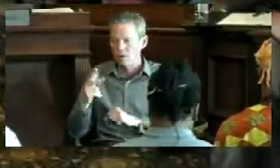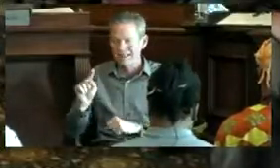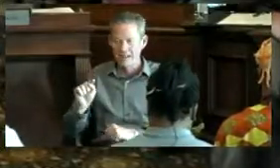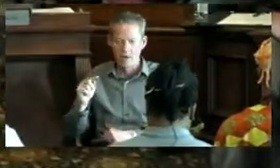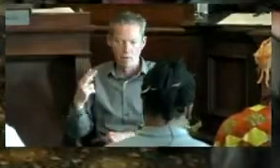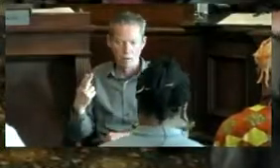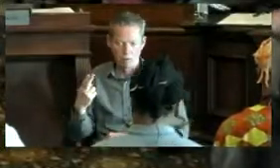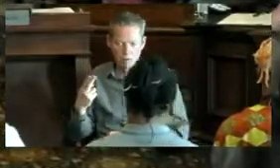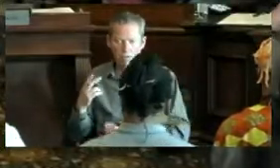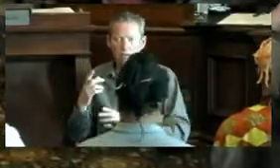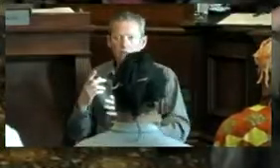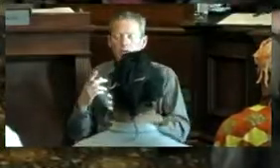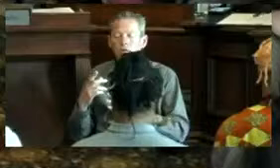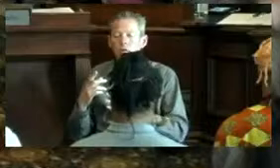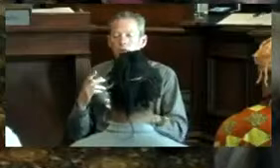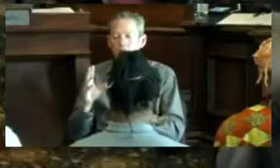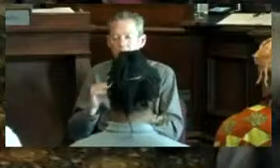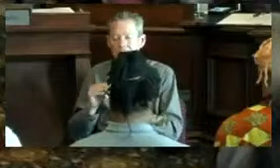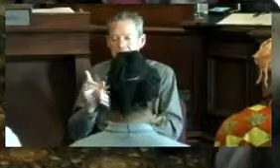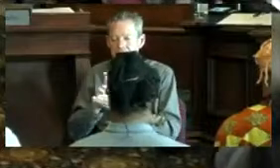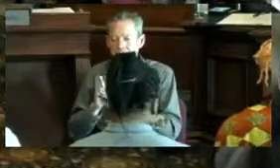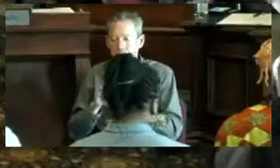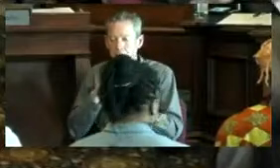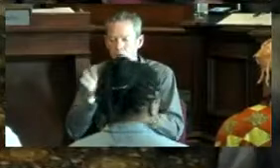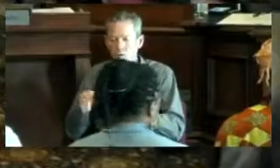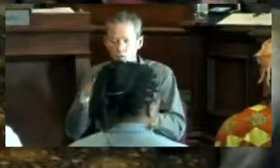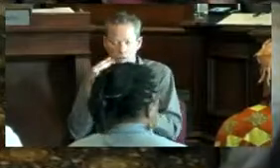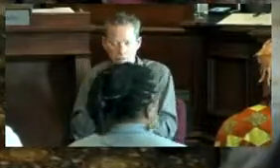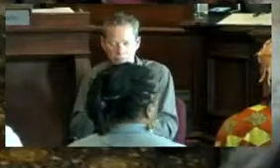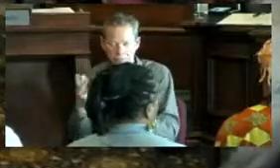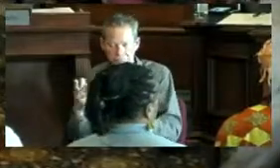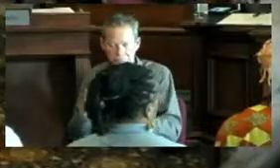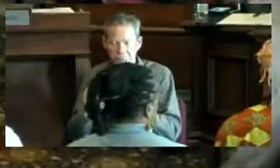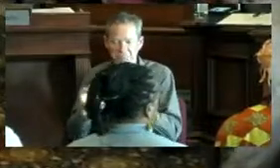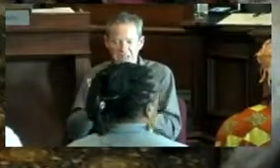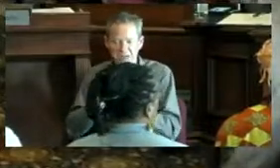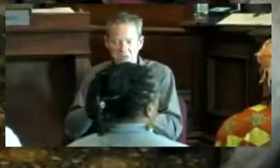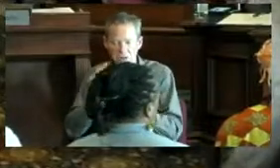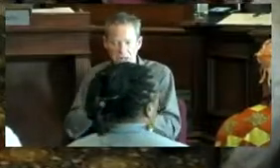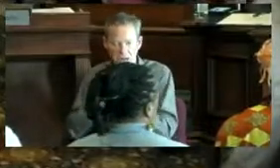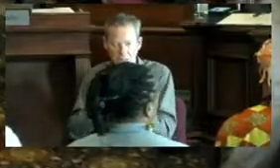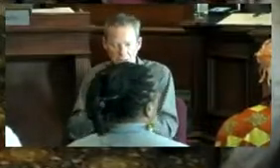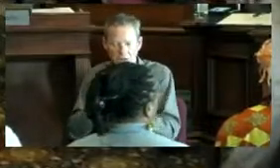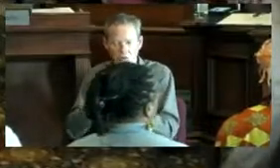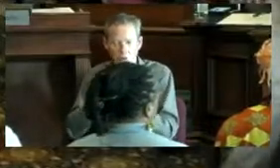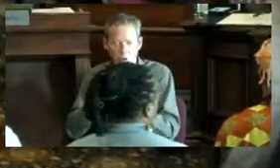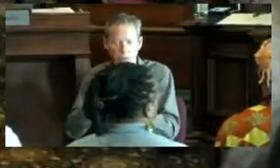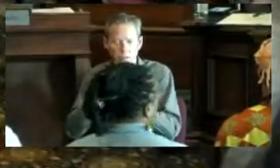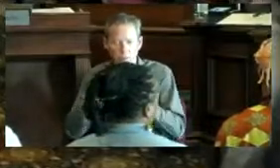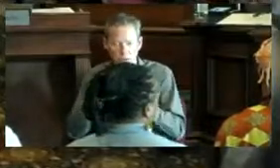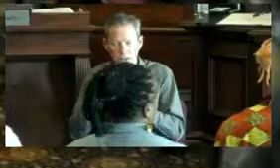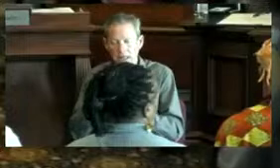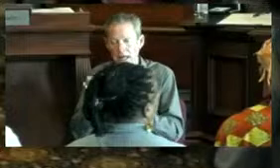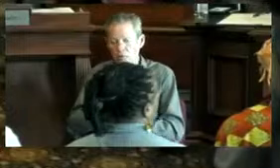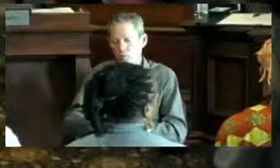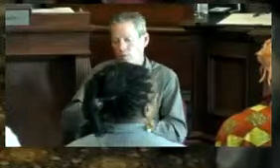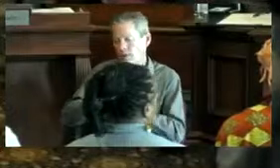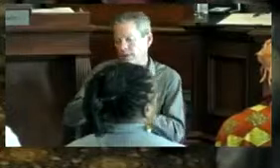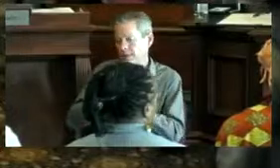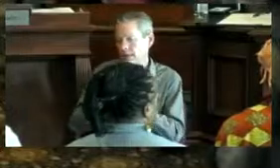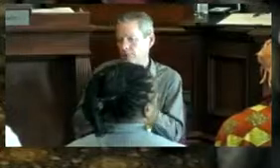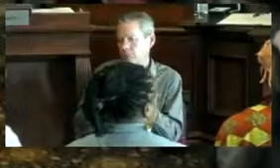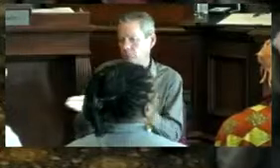halls designed to inform residents of industry updates locally, regionally, and throughout the